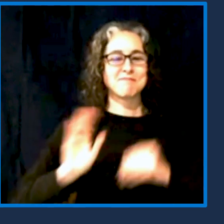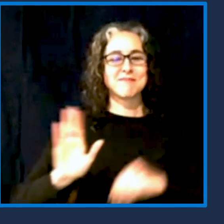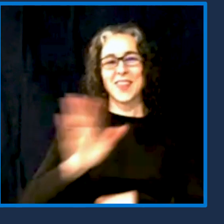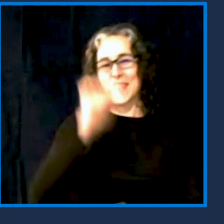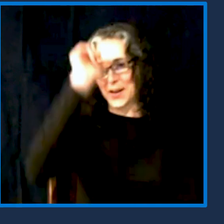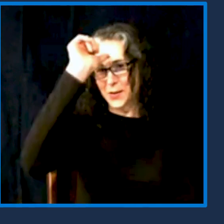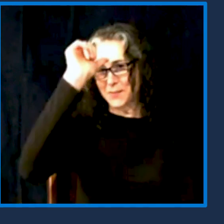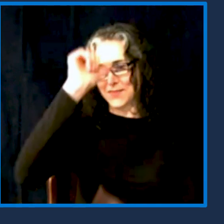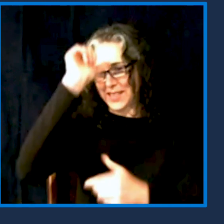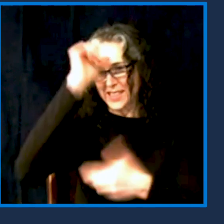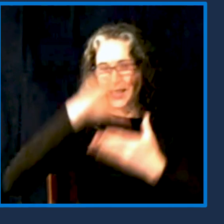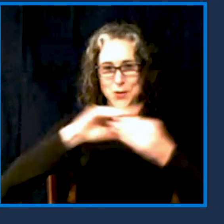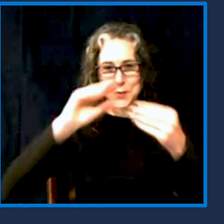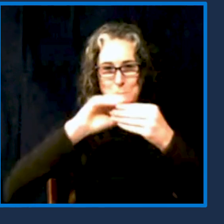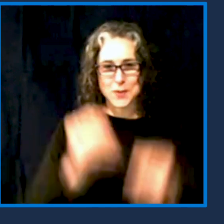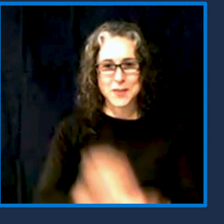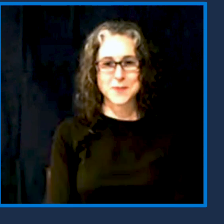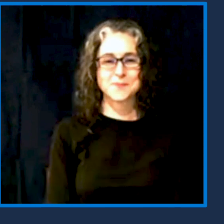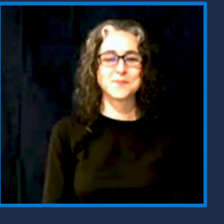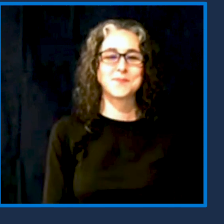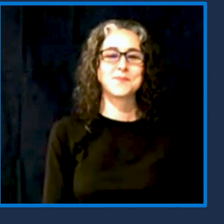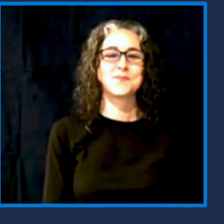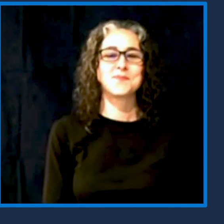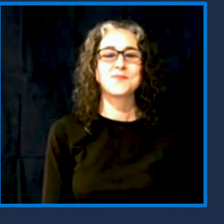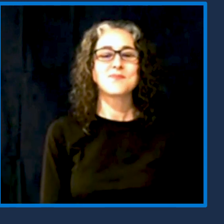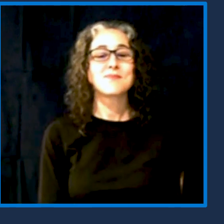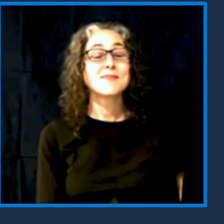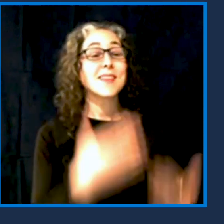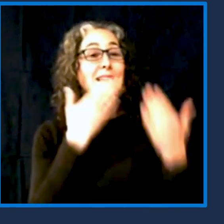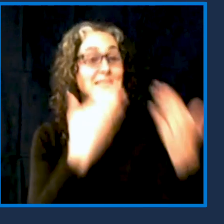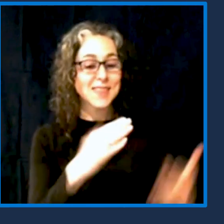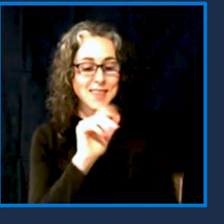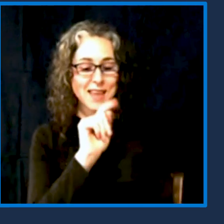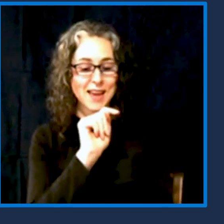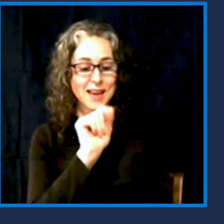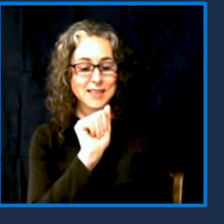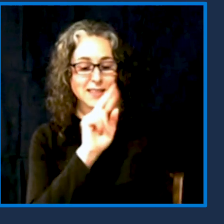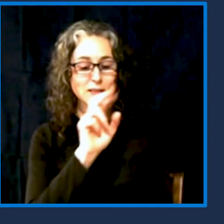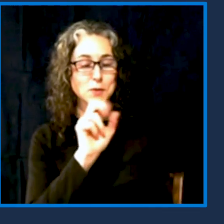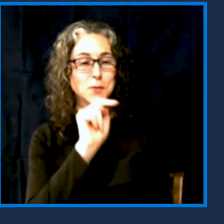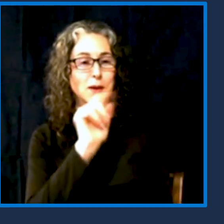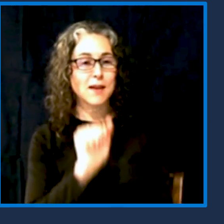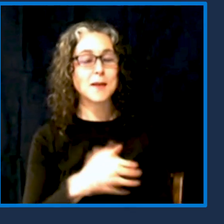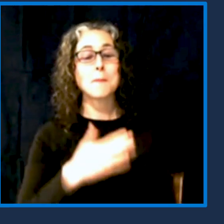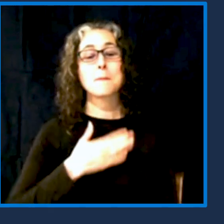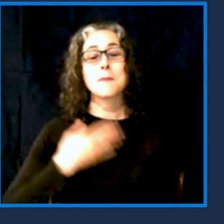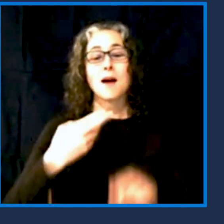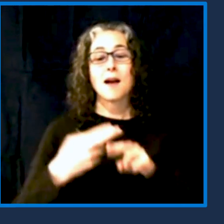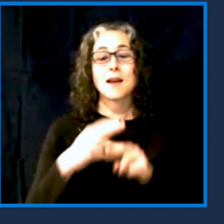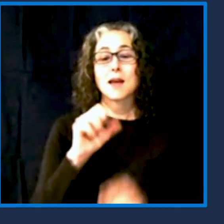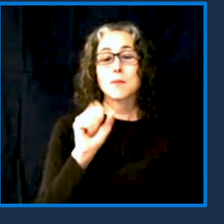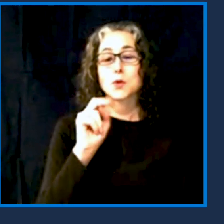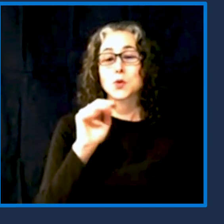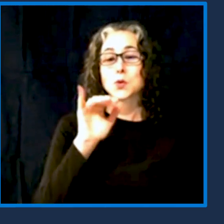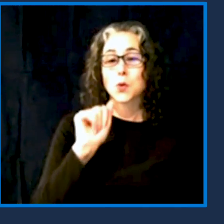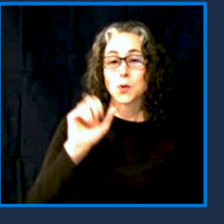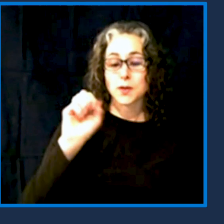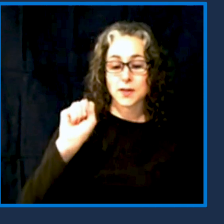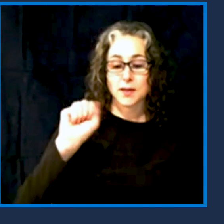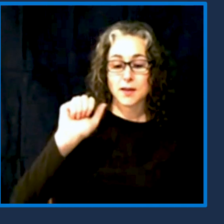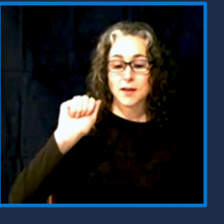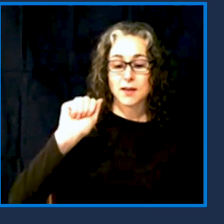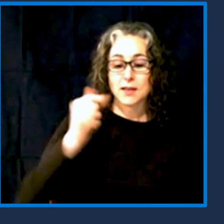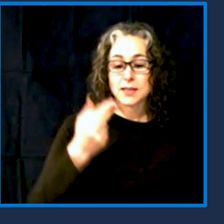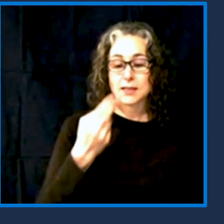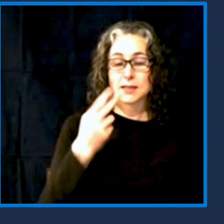Sonia, over to you. Thanks, Tarena. Hi, I'm Sonia Story. I'm a brown Indian